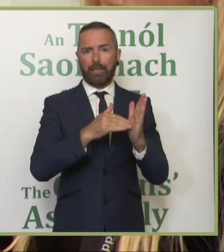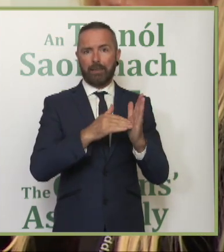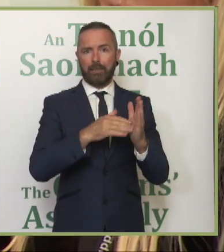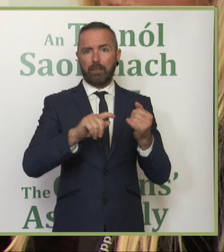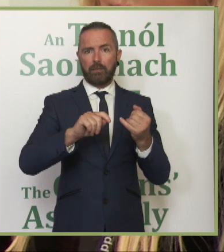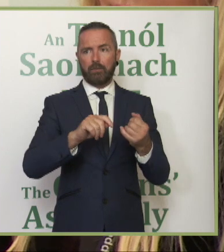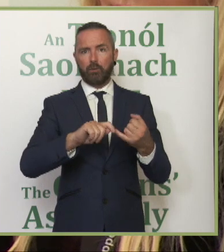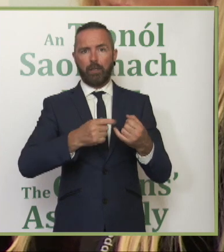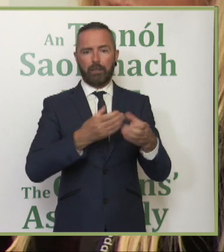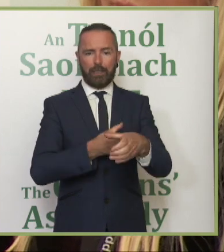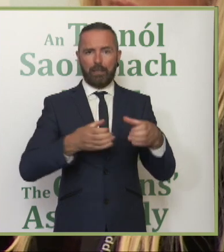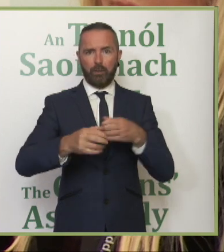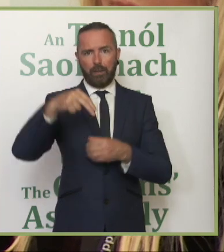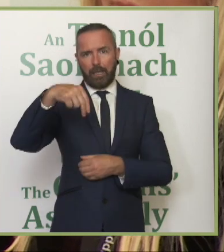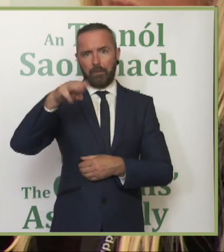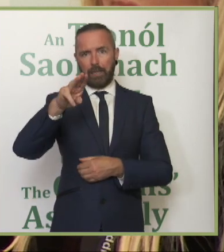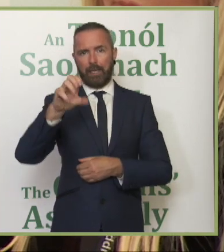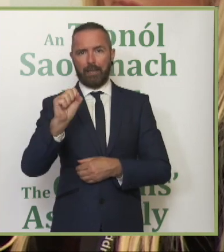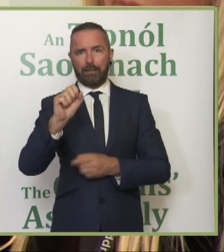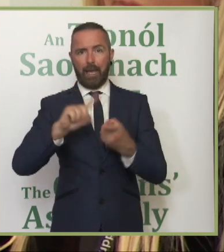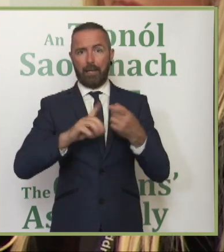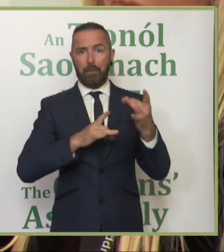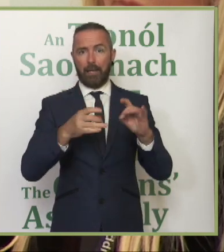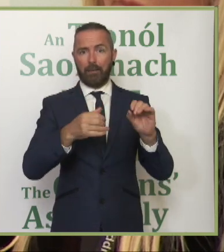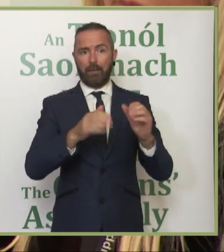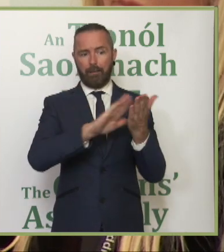of NPS substances and make them legally available. The